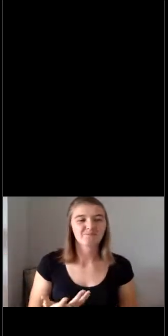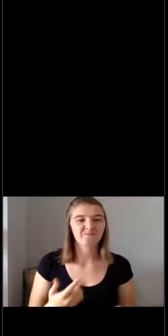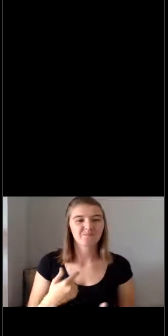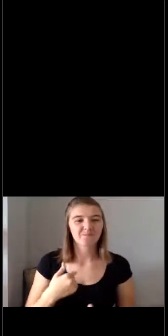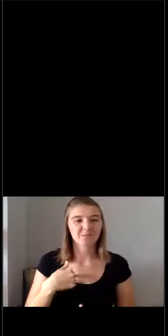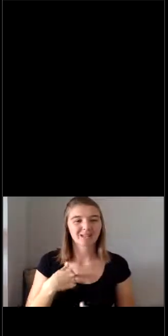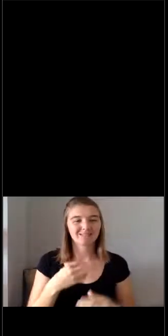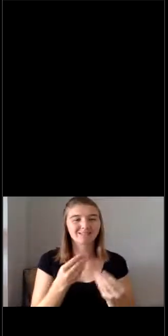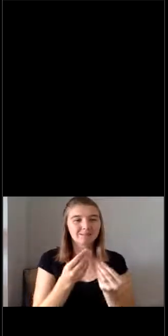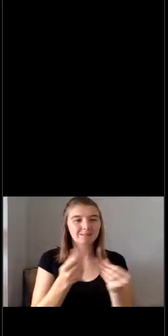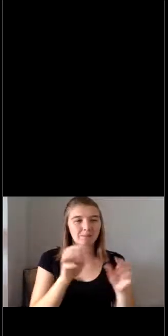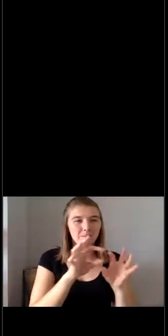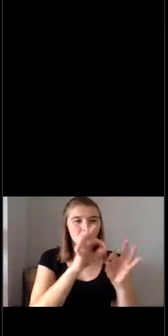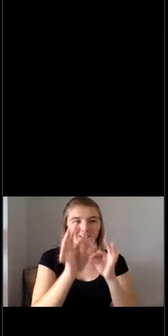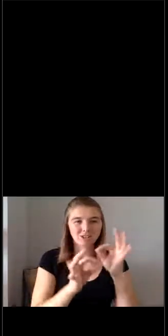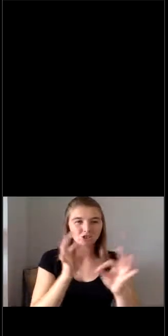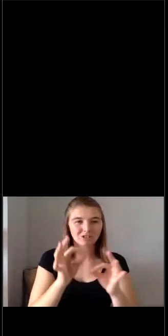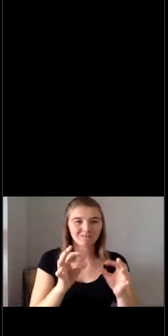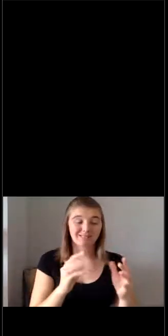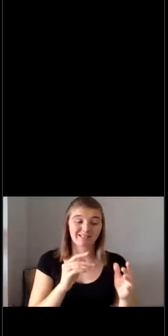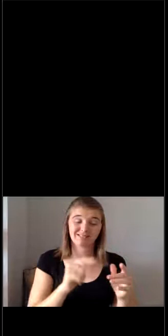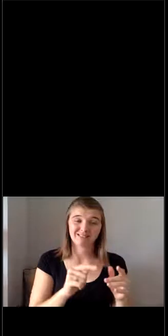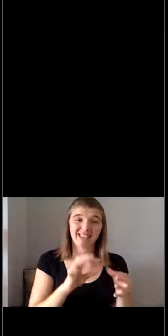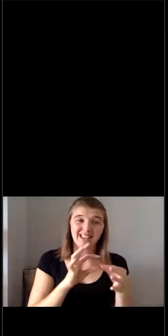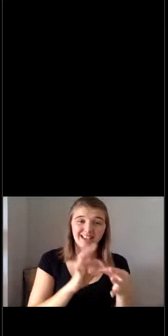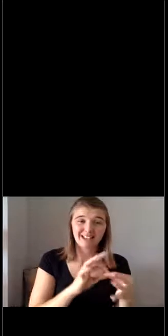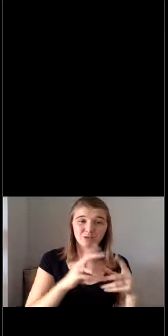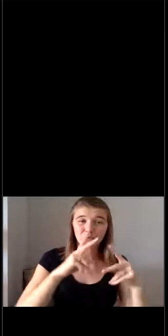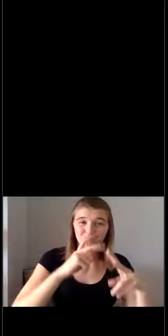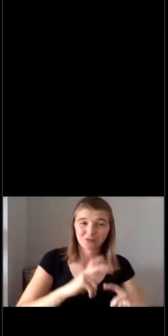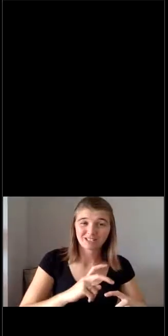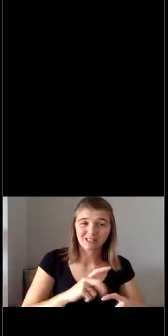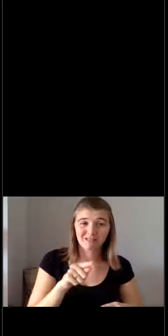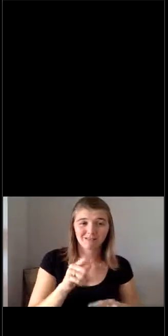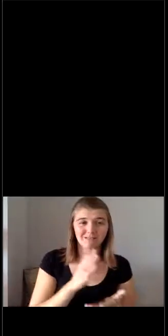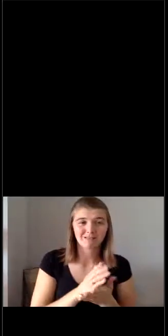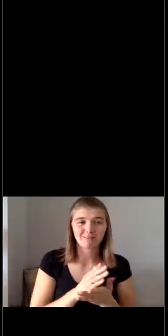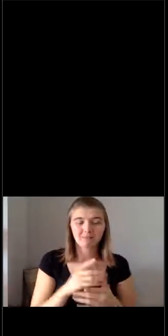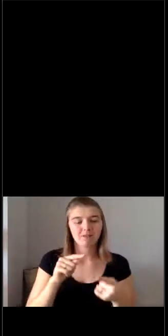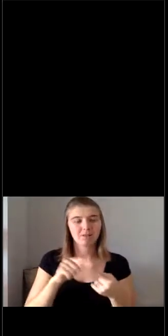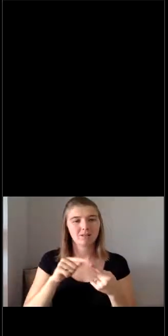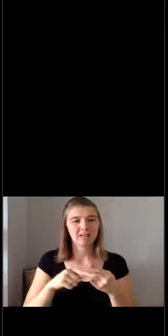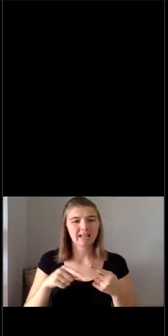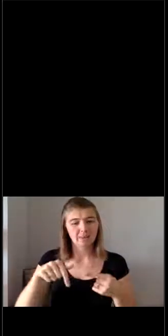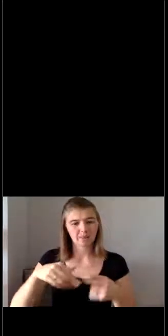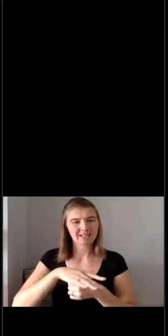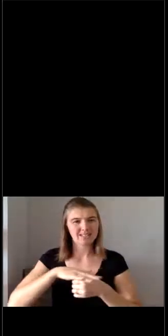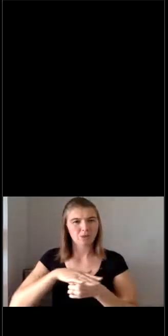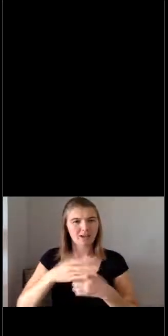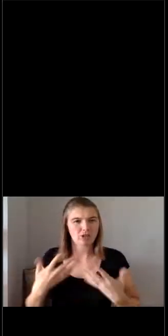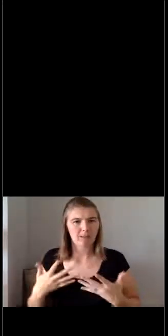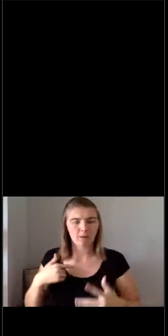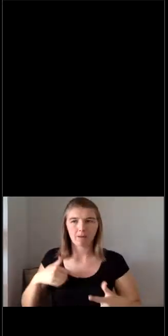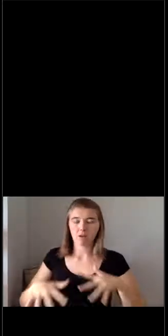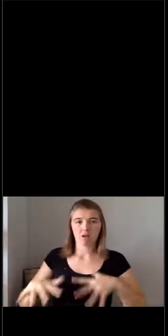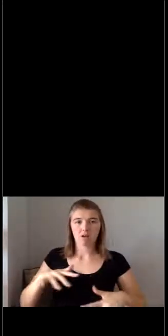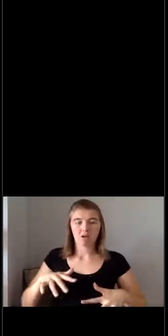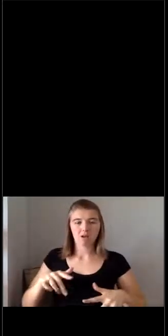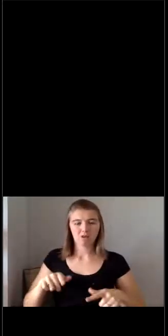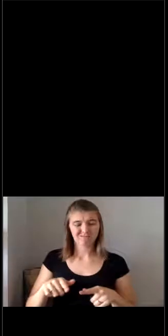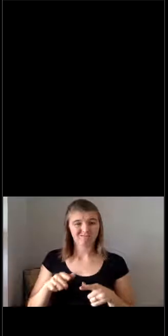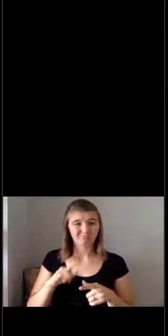studies. First one, is this situation permanent or is there a chance that it might change? And this is the one that comes up most in most resilience studies,